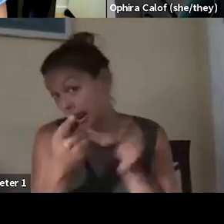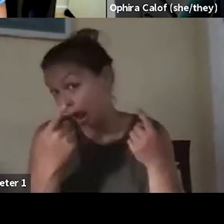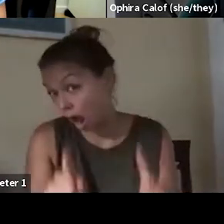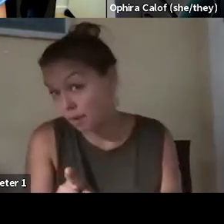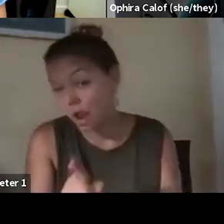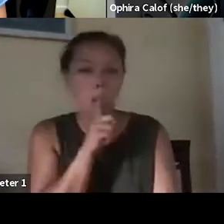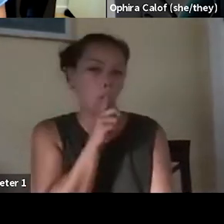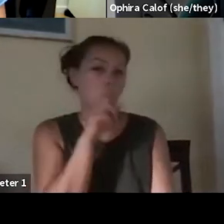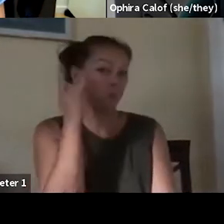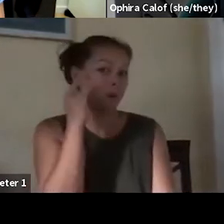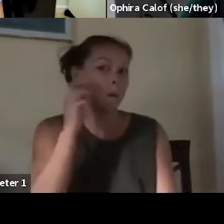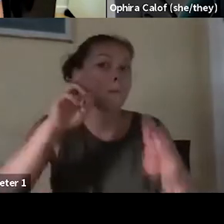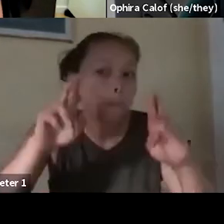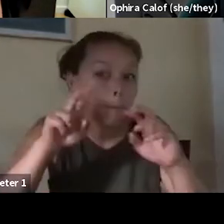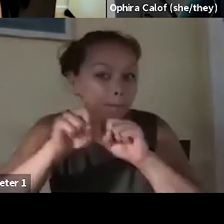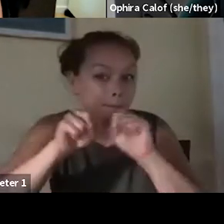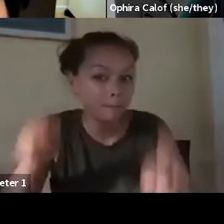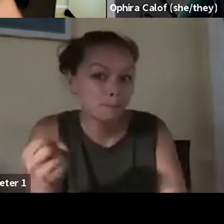we try to weave